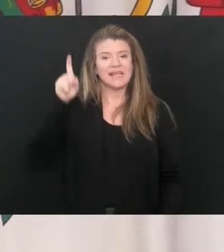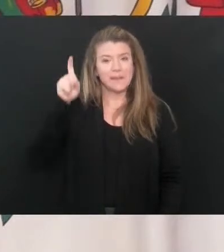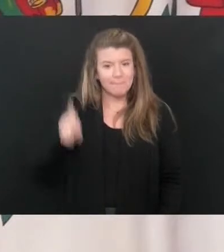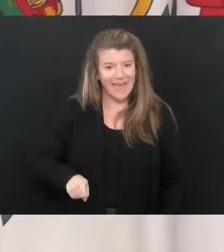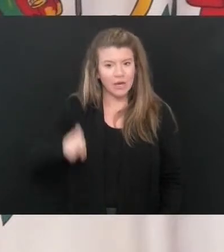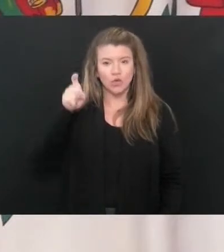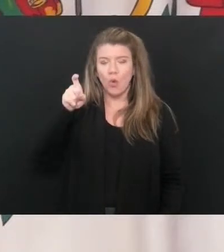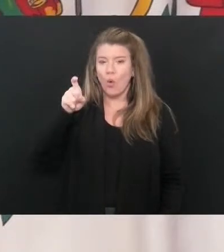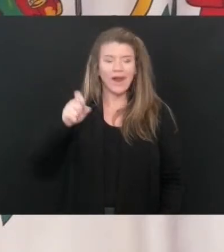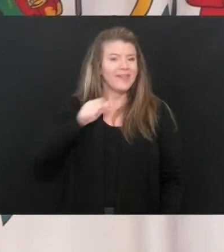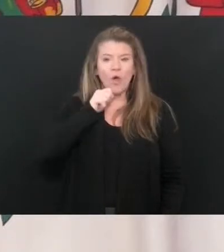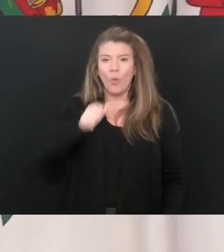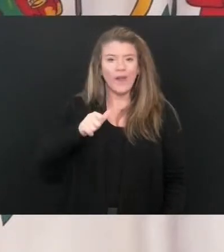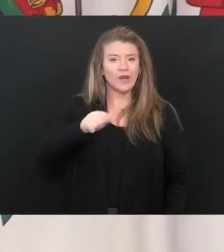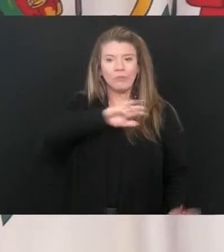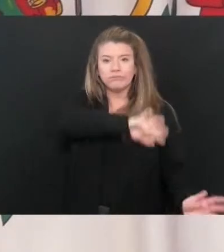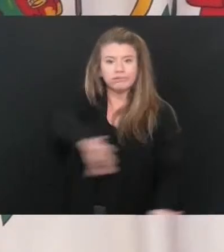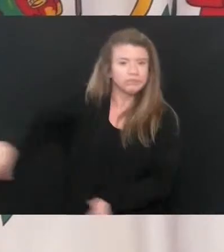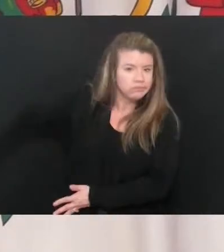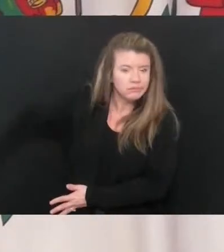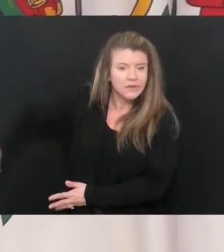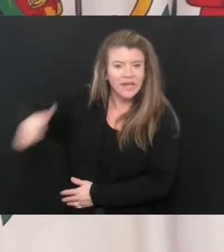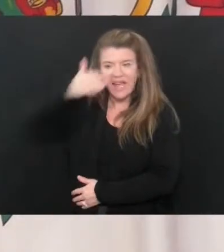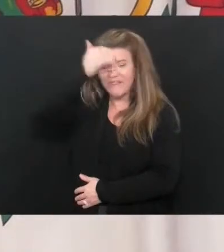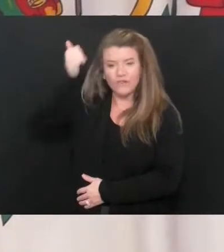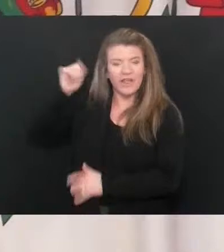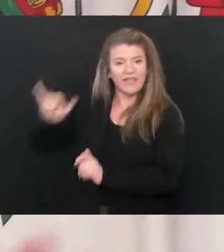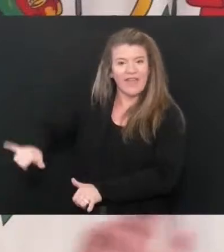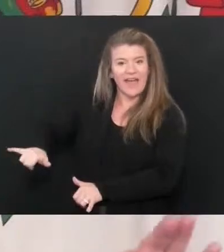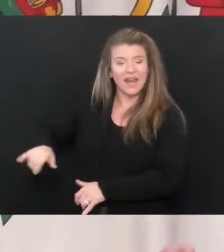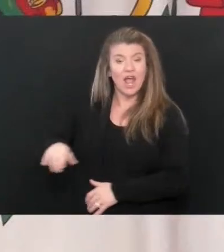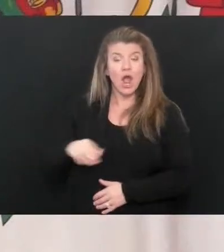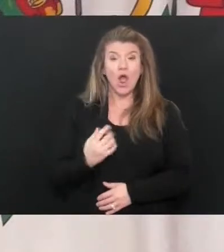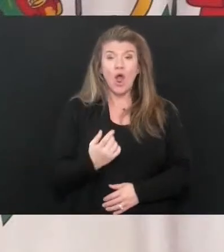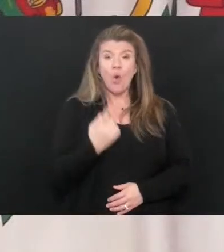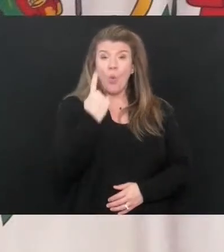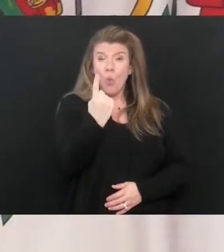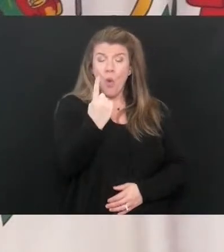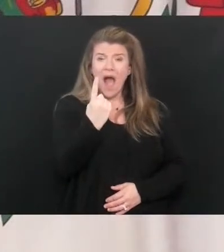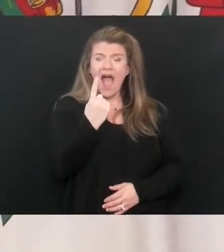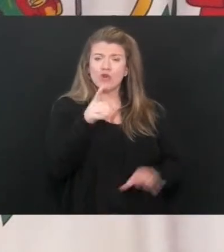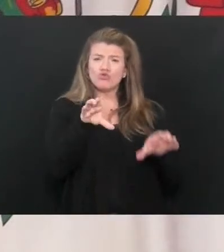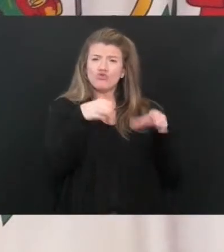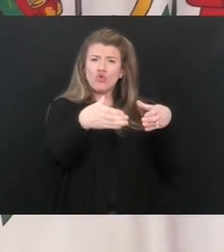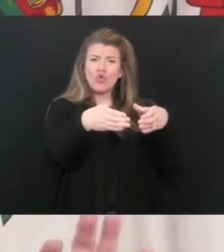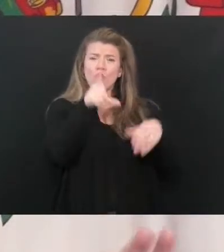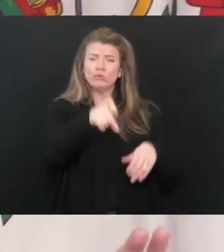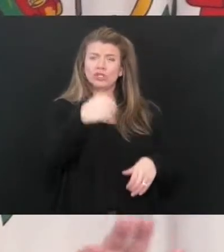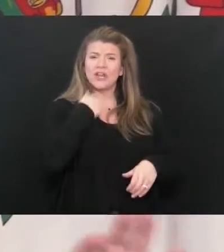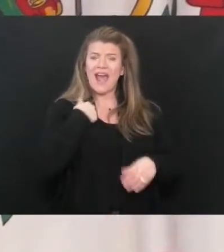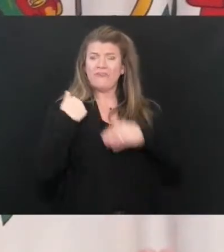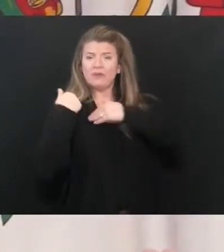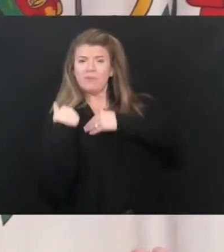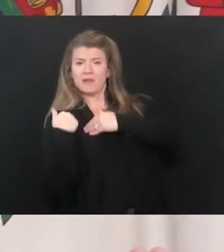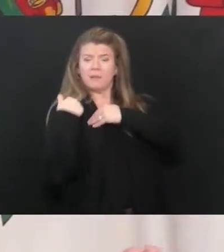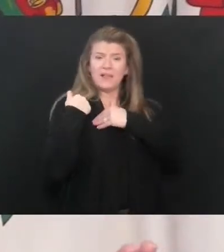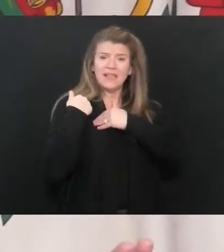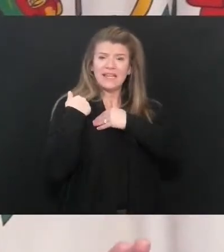we do not lay this burden on one sector in order to benefit